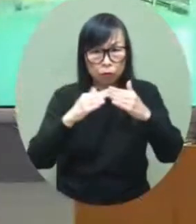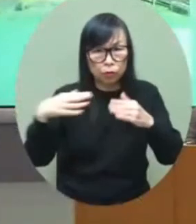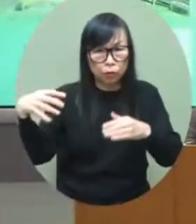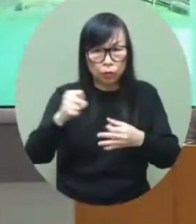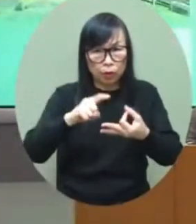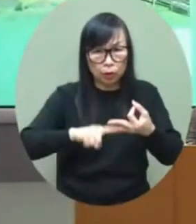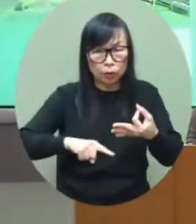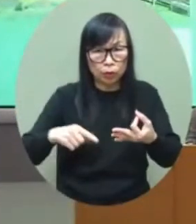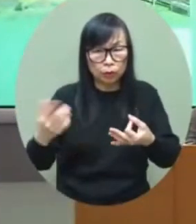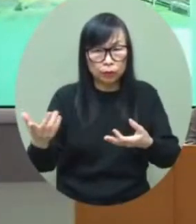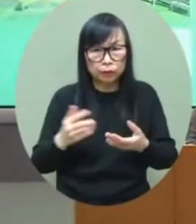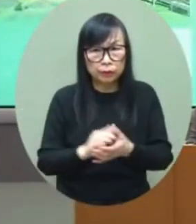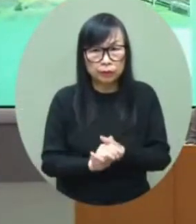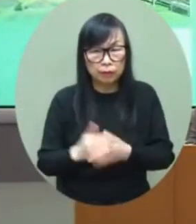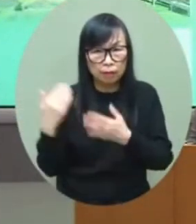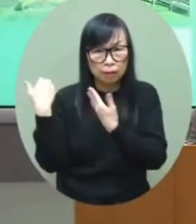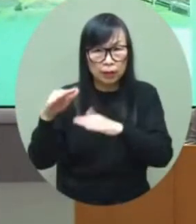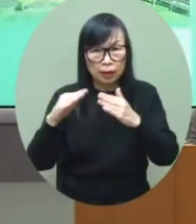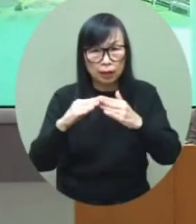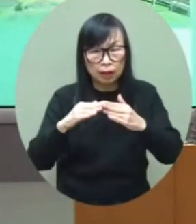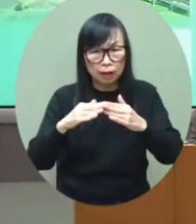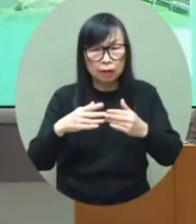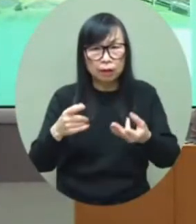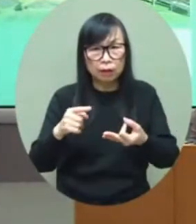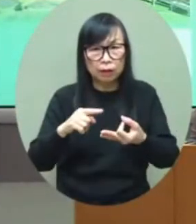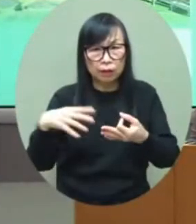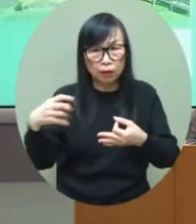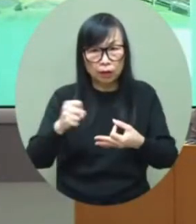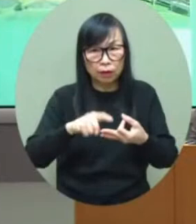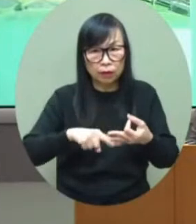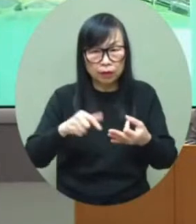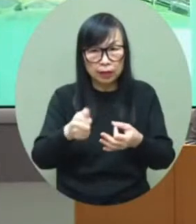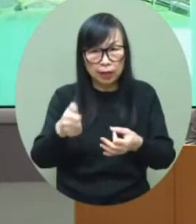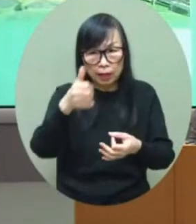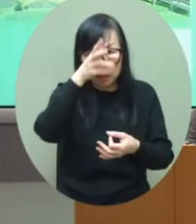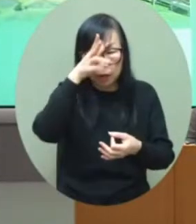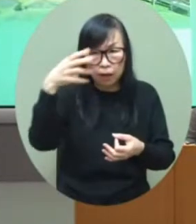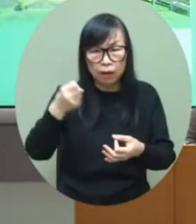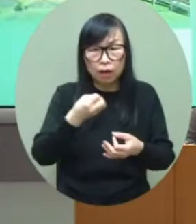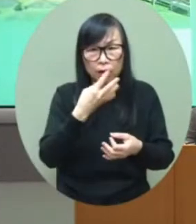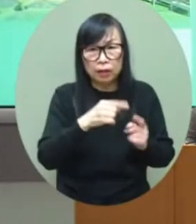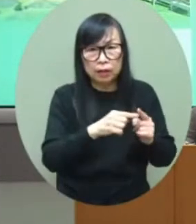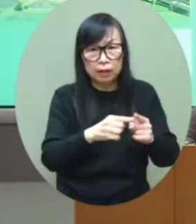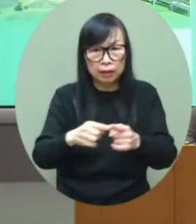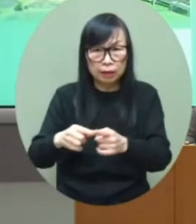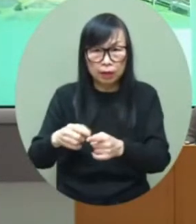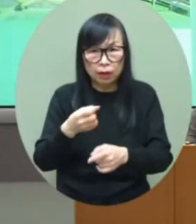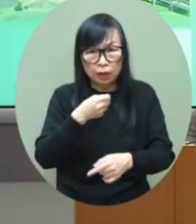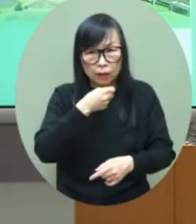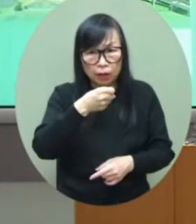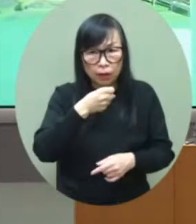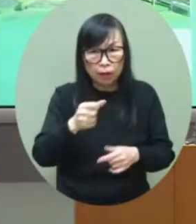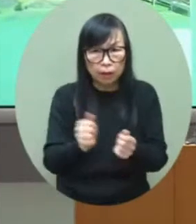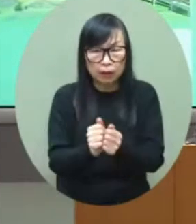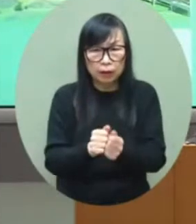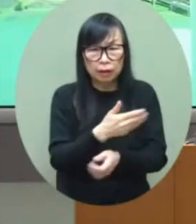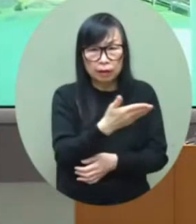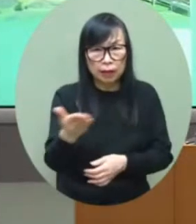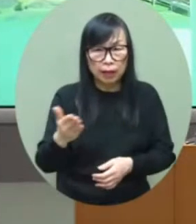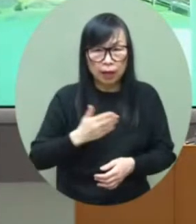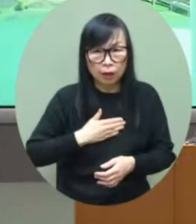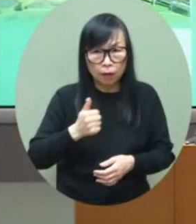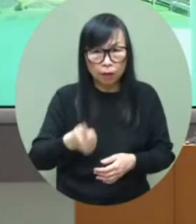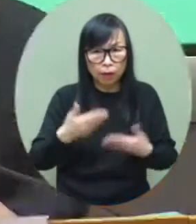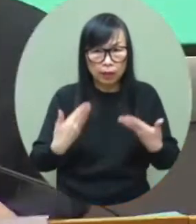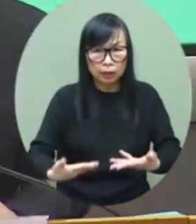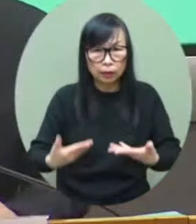Now I'll pass on to Mr. Lam Sai Hung. Secretary for Transport and Logistics. Thank you, Chief Executive. Good morning, members of the public